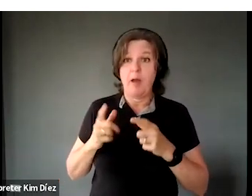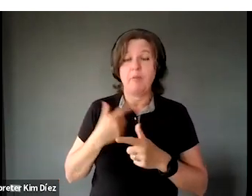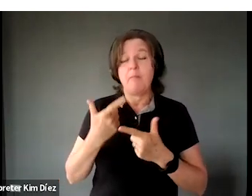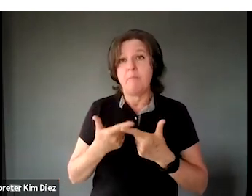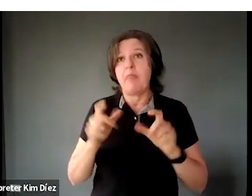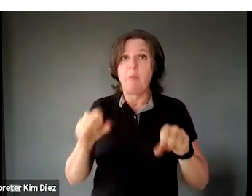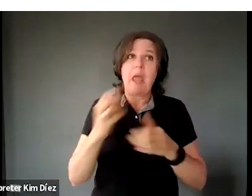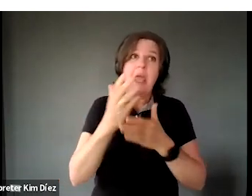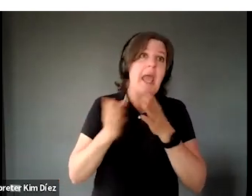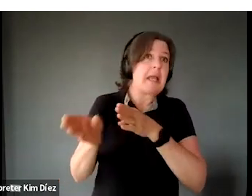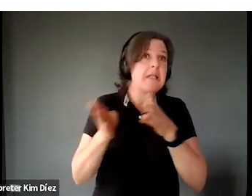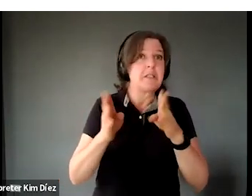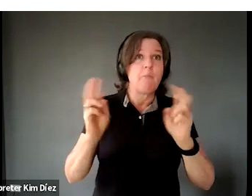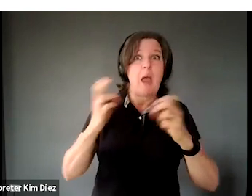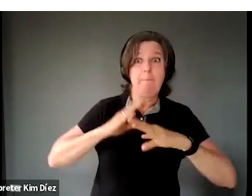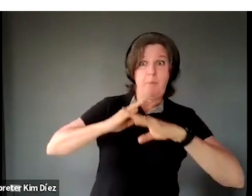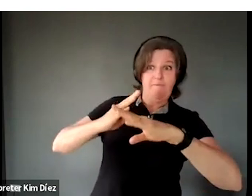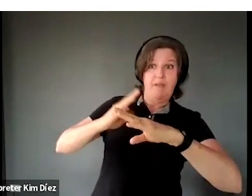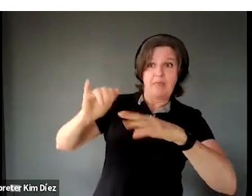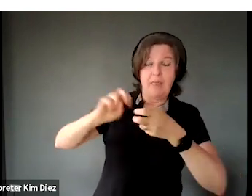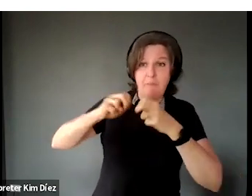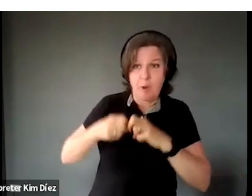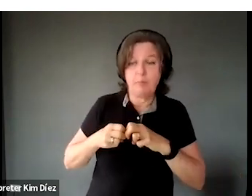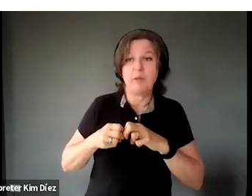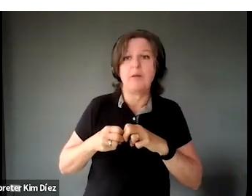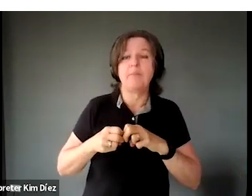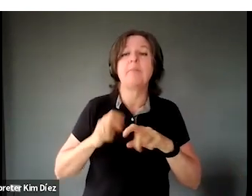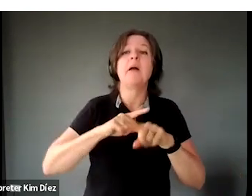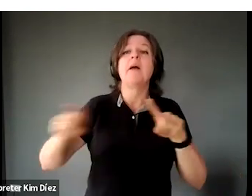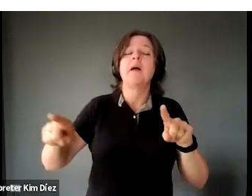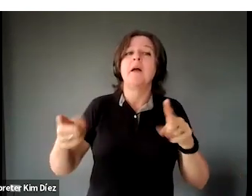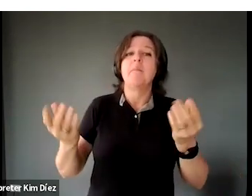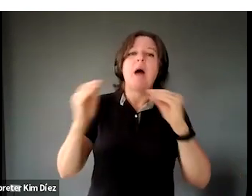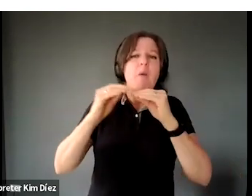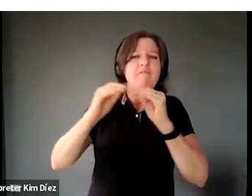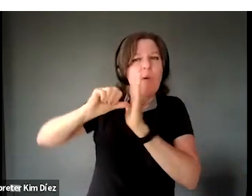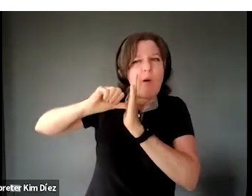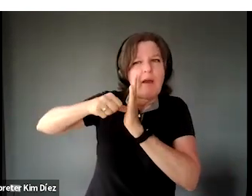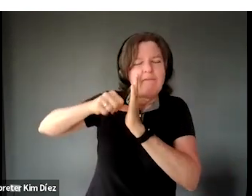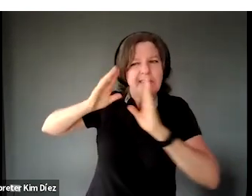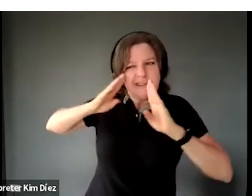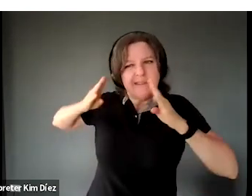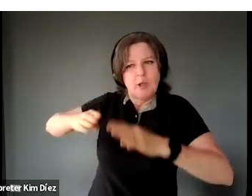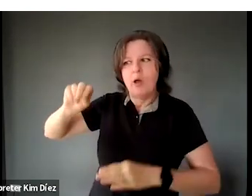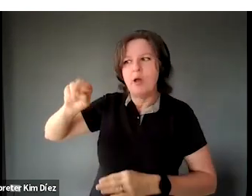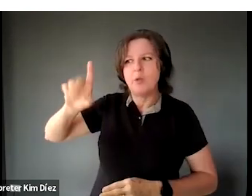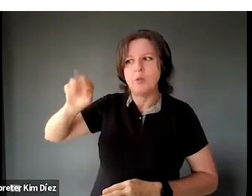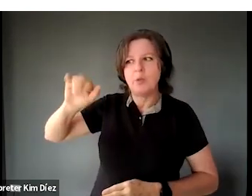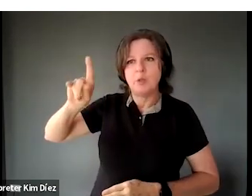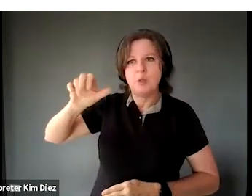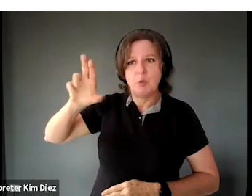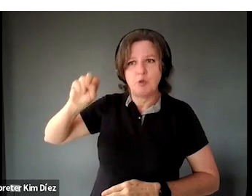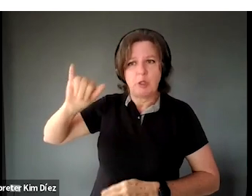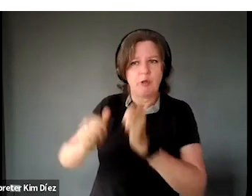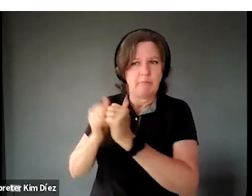things, but they have to be based on the diagnostic, because if we don't have the problem, we could maybe try to prevent it, but maybe focusing more on nutrition, which